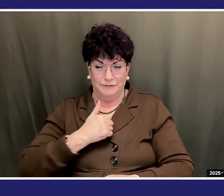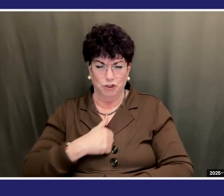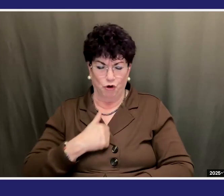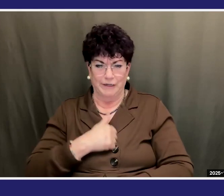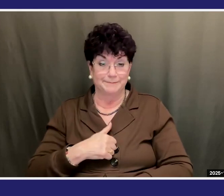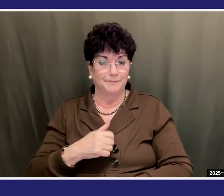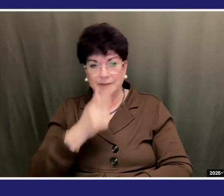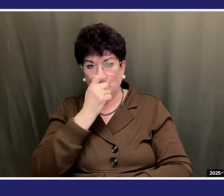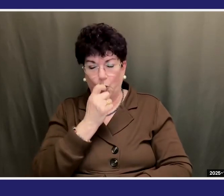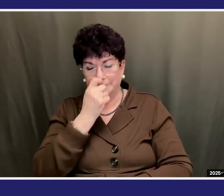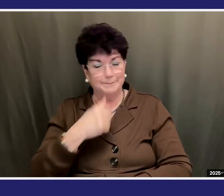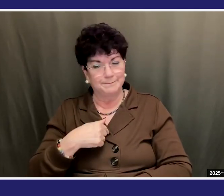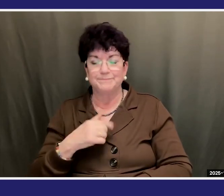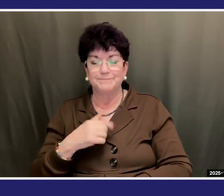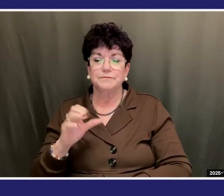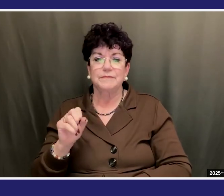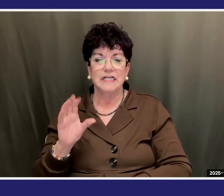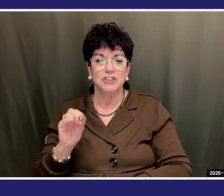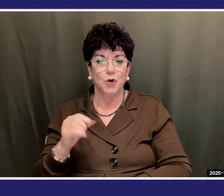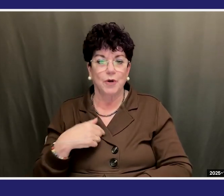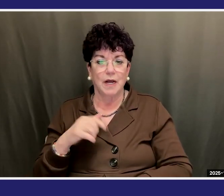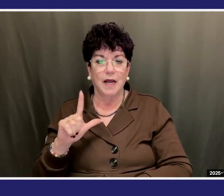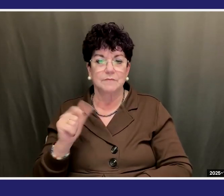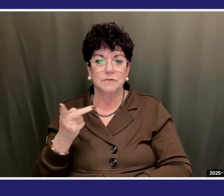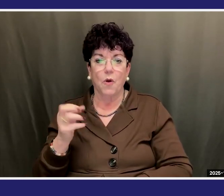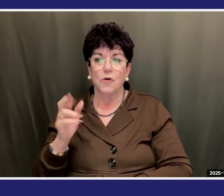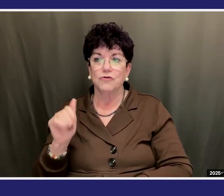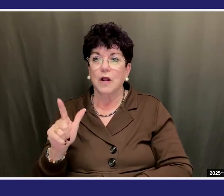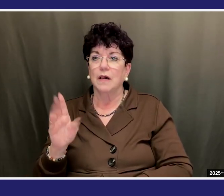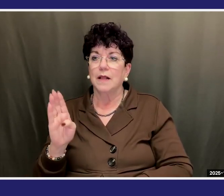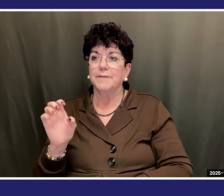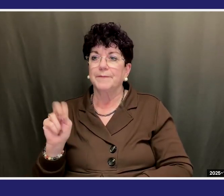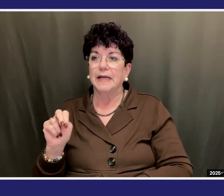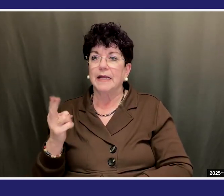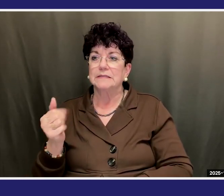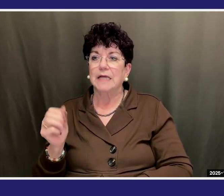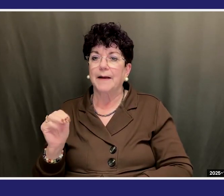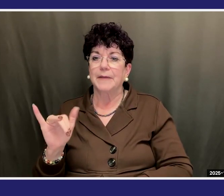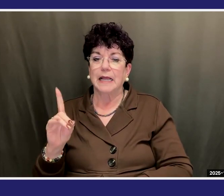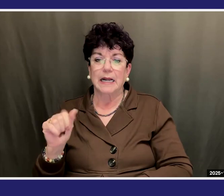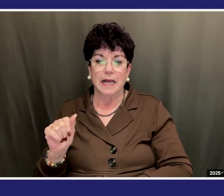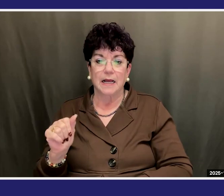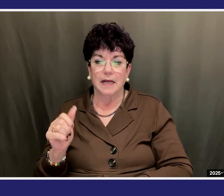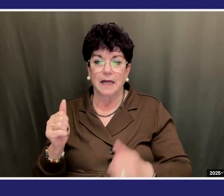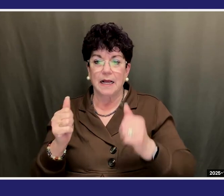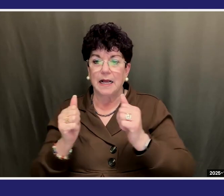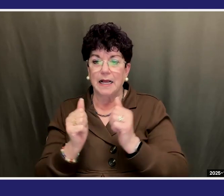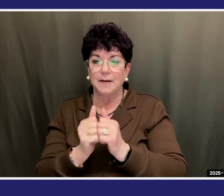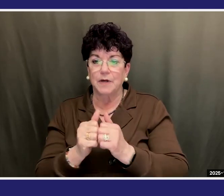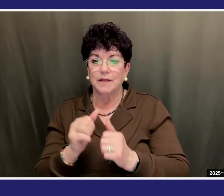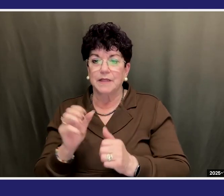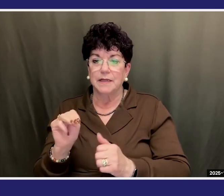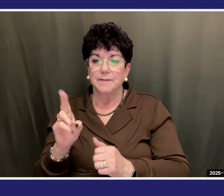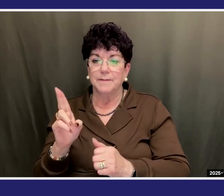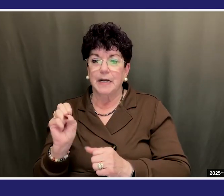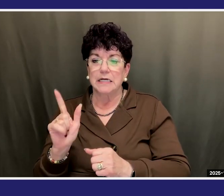Sorry, lingering cold. So I'm Laurel Ben Hamida, and I'm with Muslim American Society Social Services